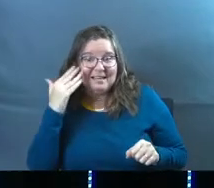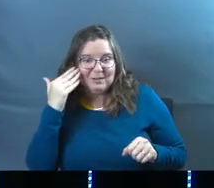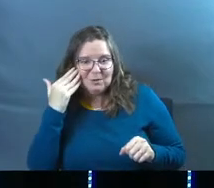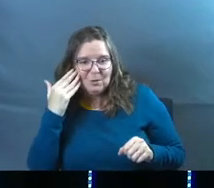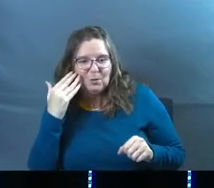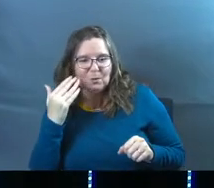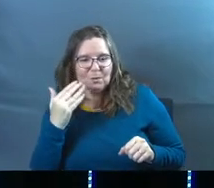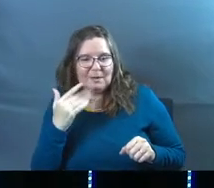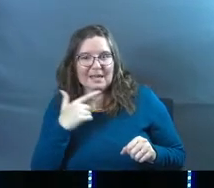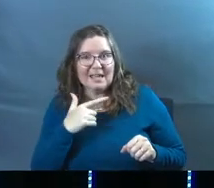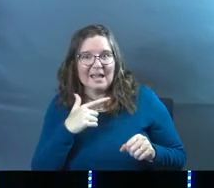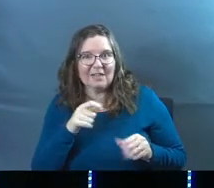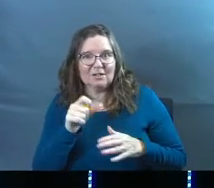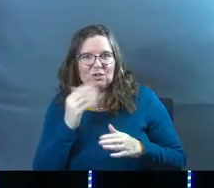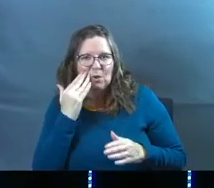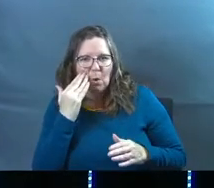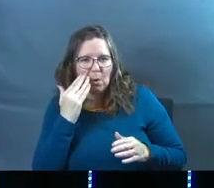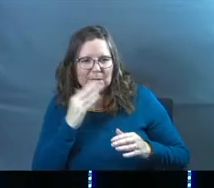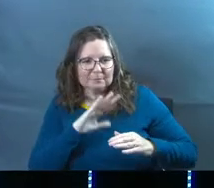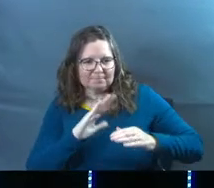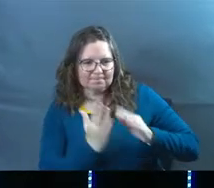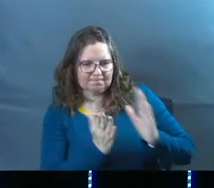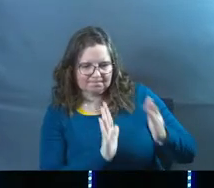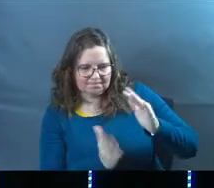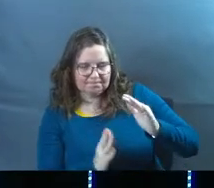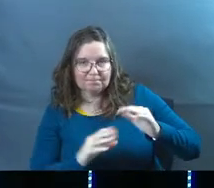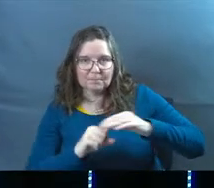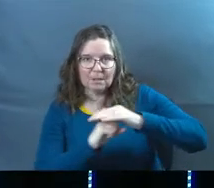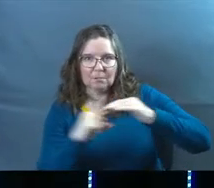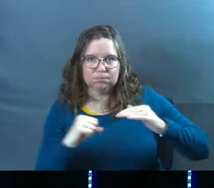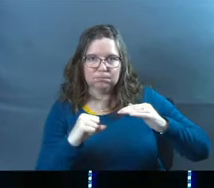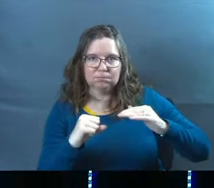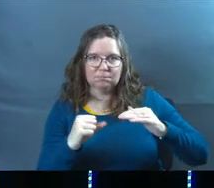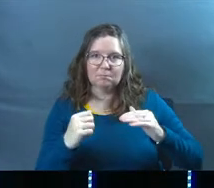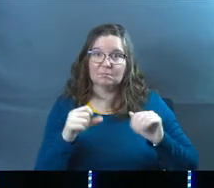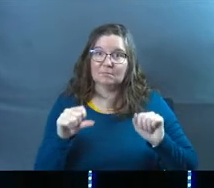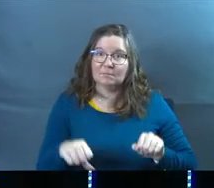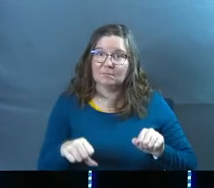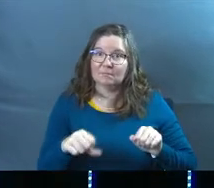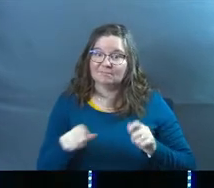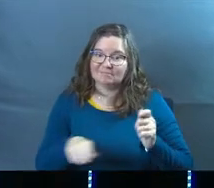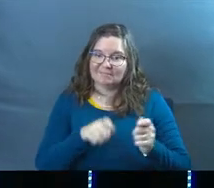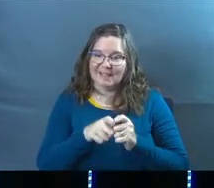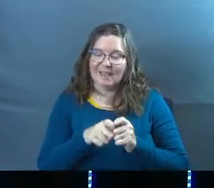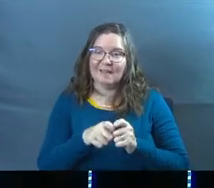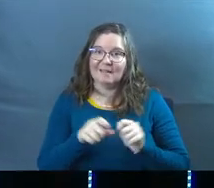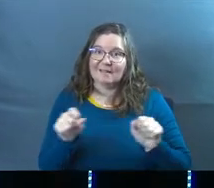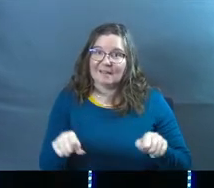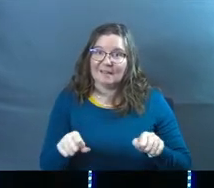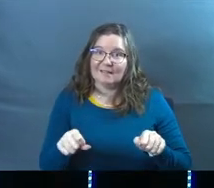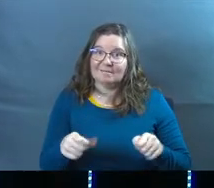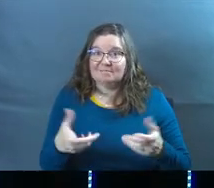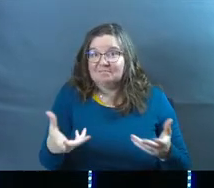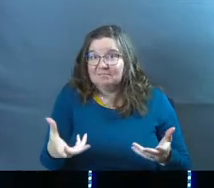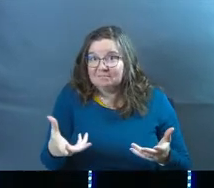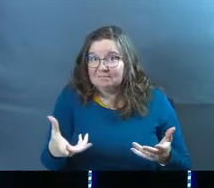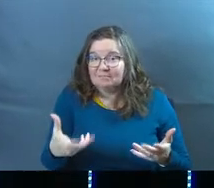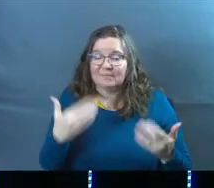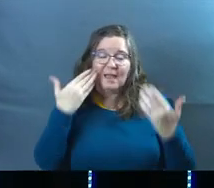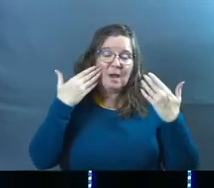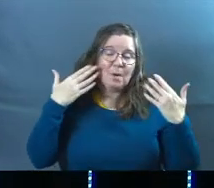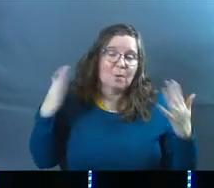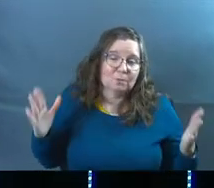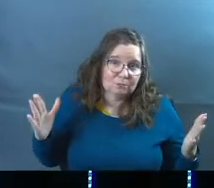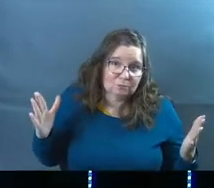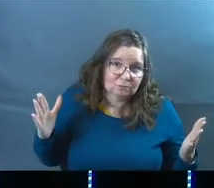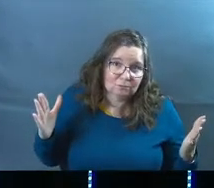was a great fighter, and maybe he had the surgical knowledge of the human body similar to what a chiropractor does and knows exactly how to touch you and pull your hip out of its socket. I don't